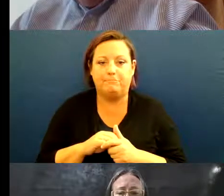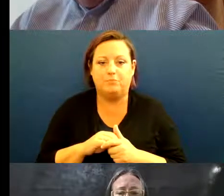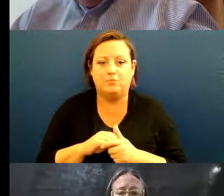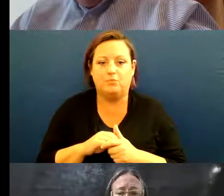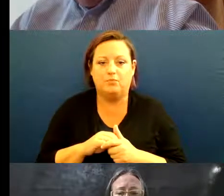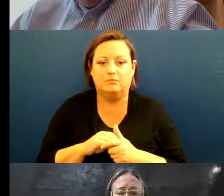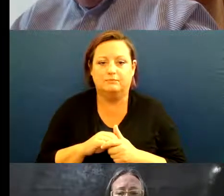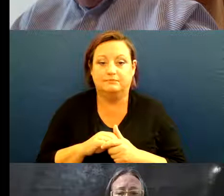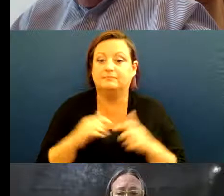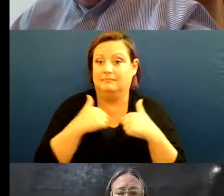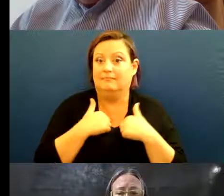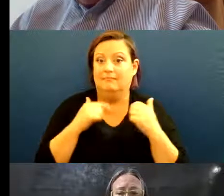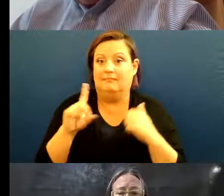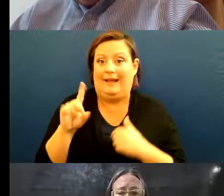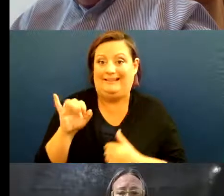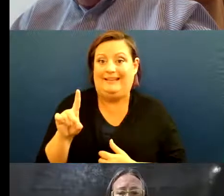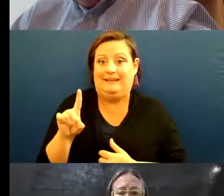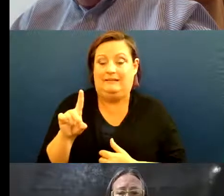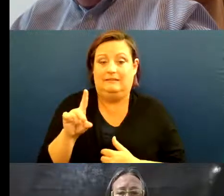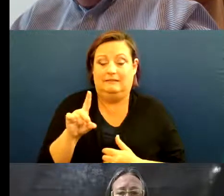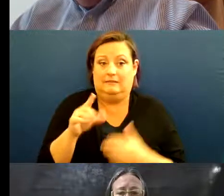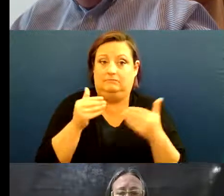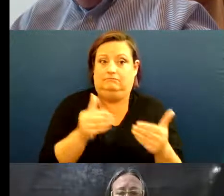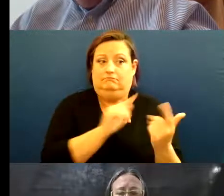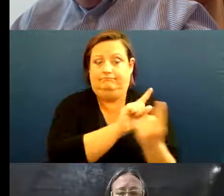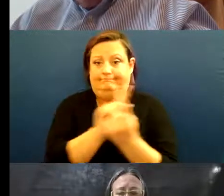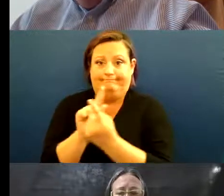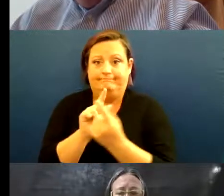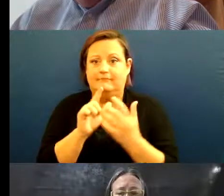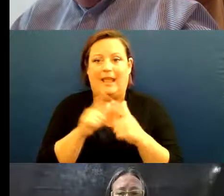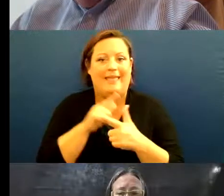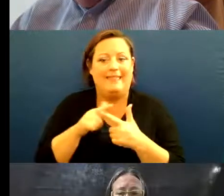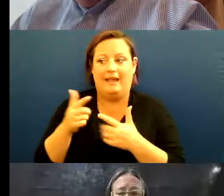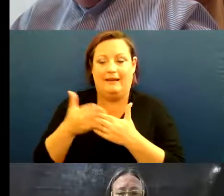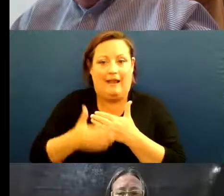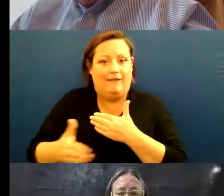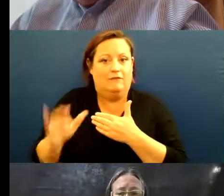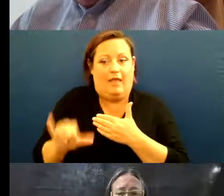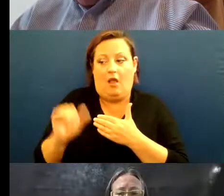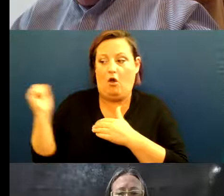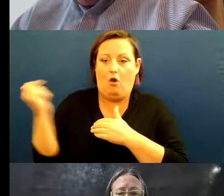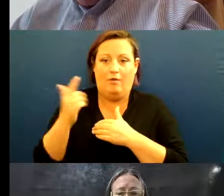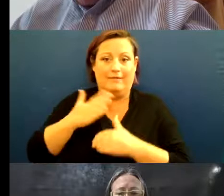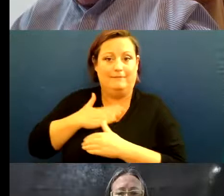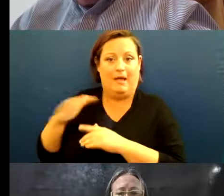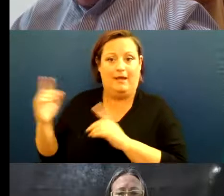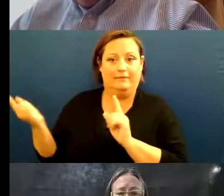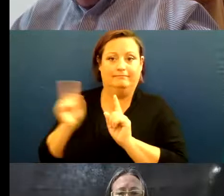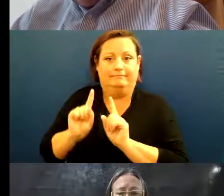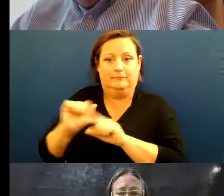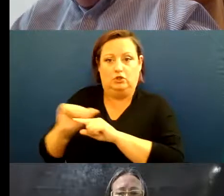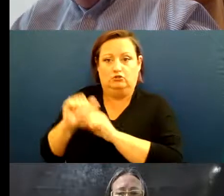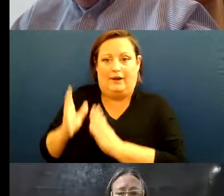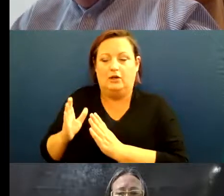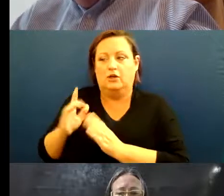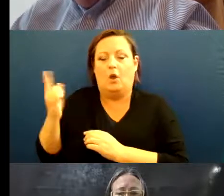I did that. And ever since, with all of my trainees, they also have co-clinical